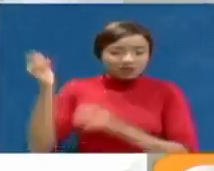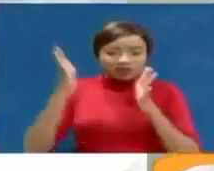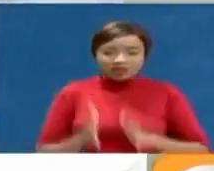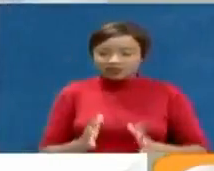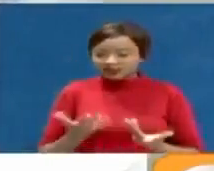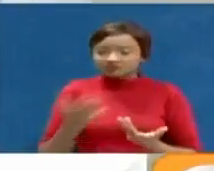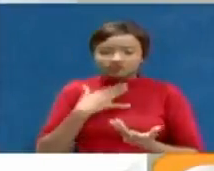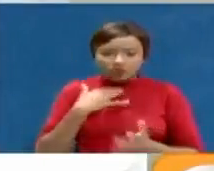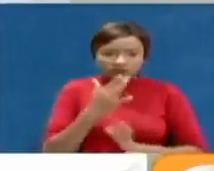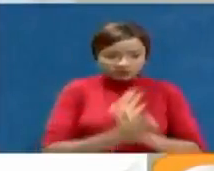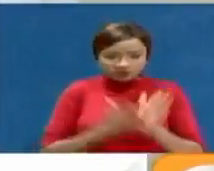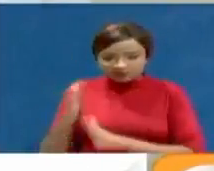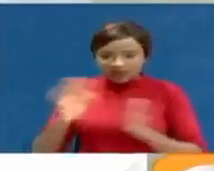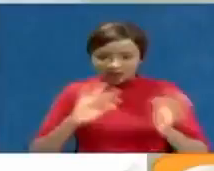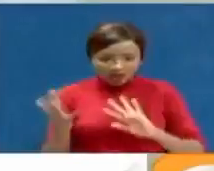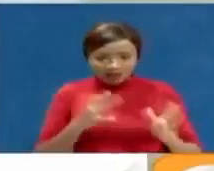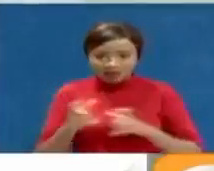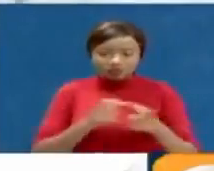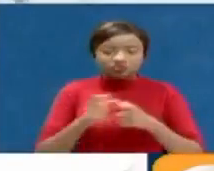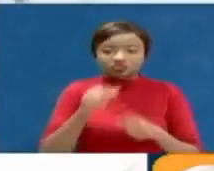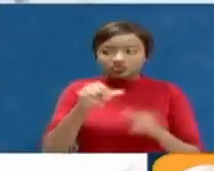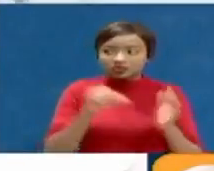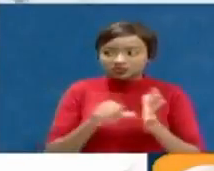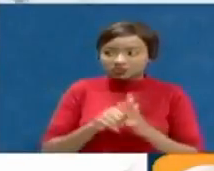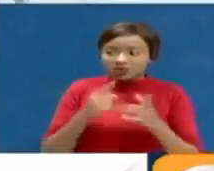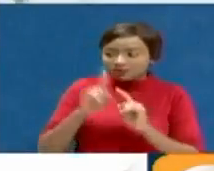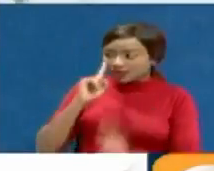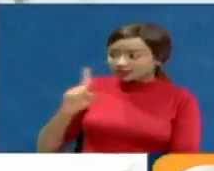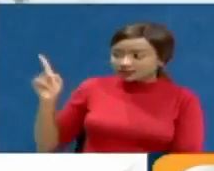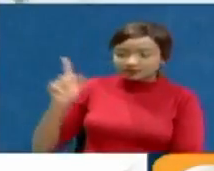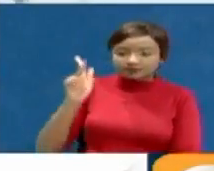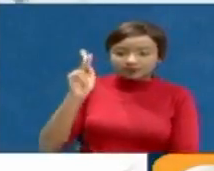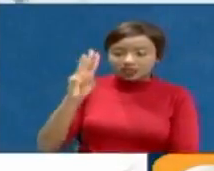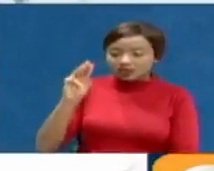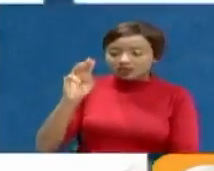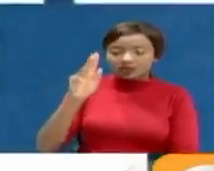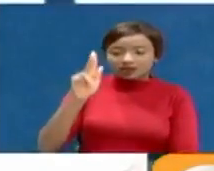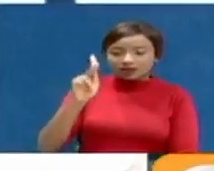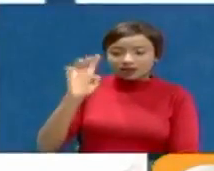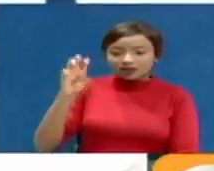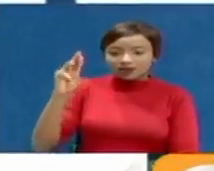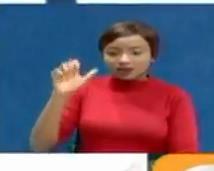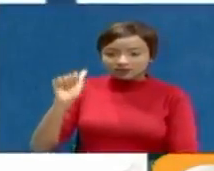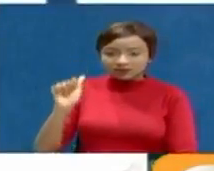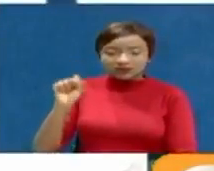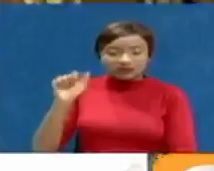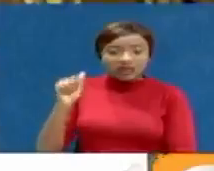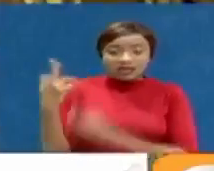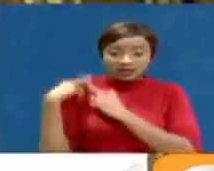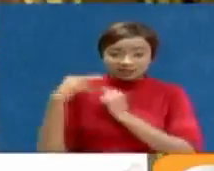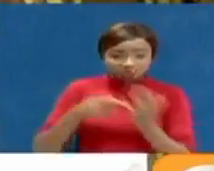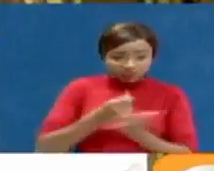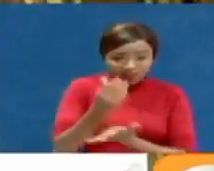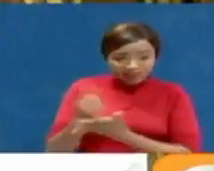achieve preparedness to handle the outbreak, the Kenya Medical Supplies Authority being the sole agency mandated to procure essential